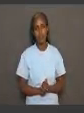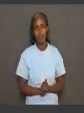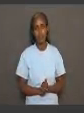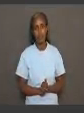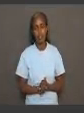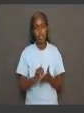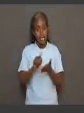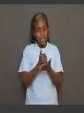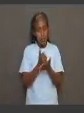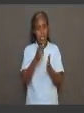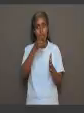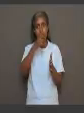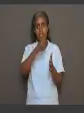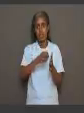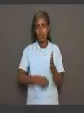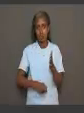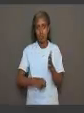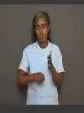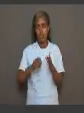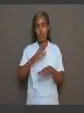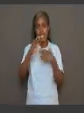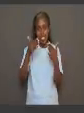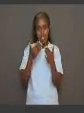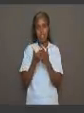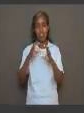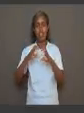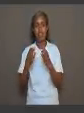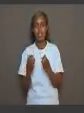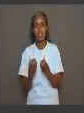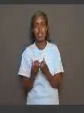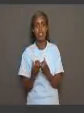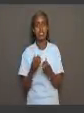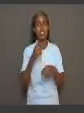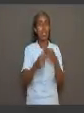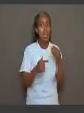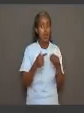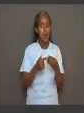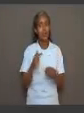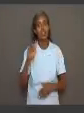The mean score for the entire class is about